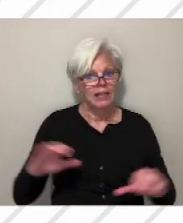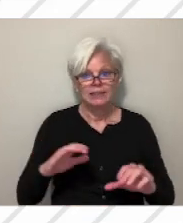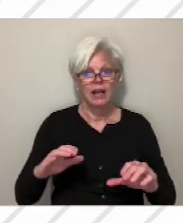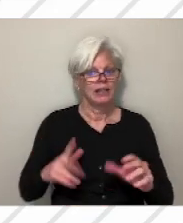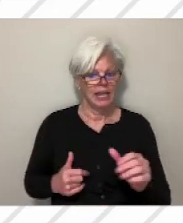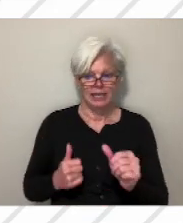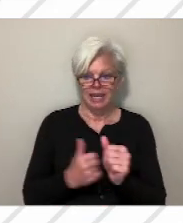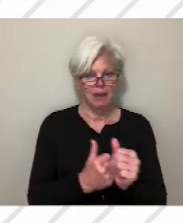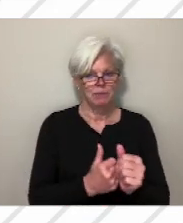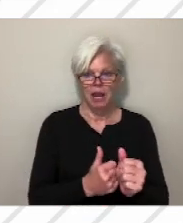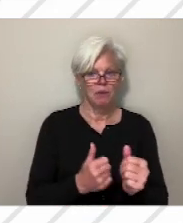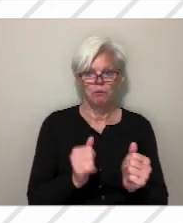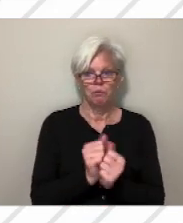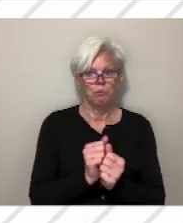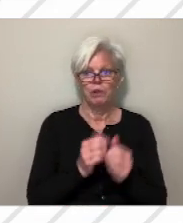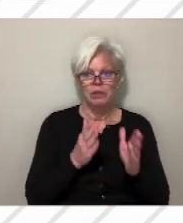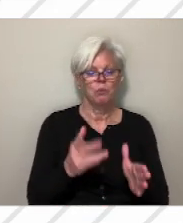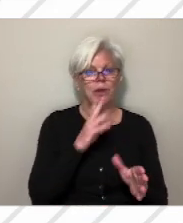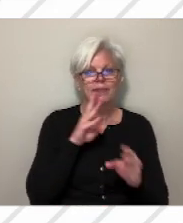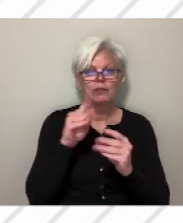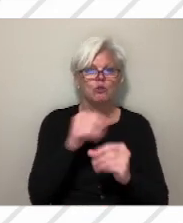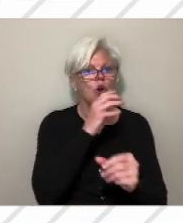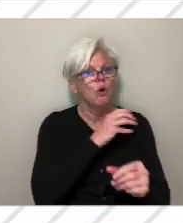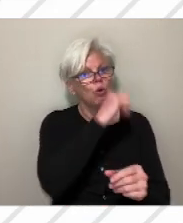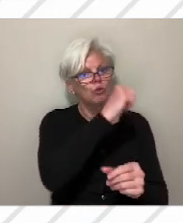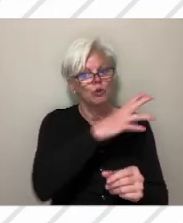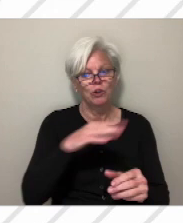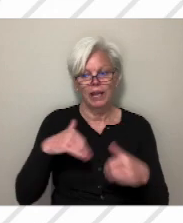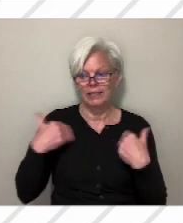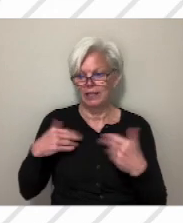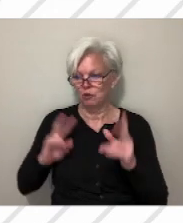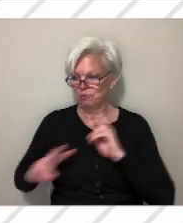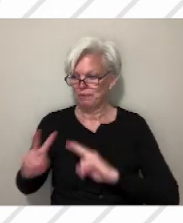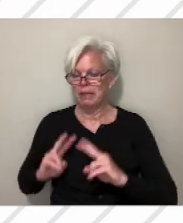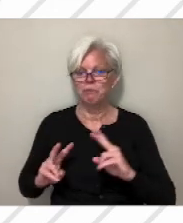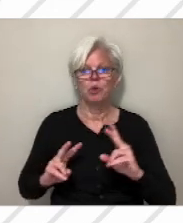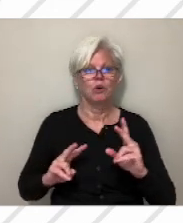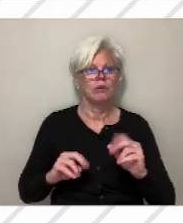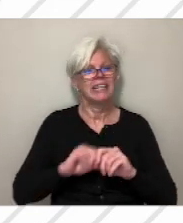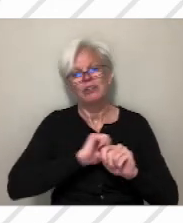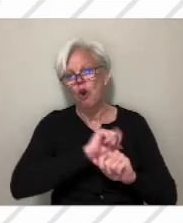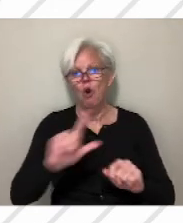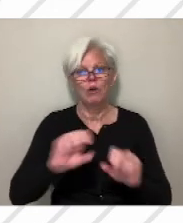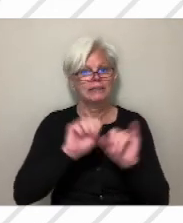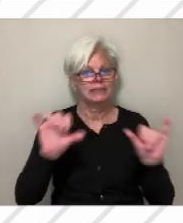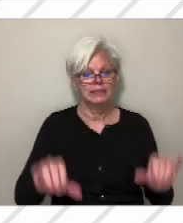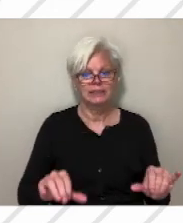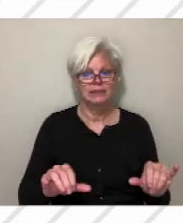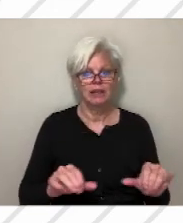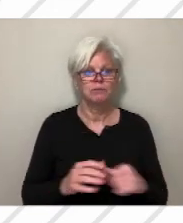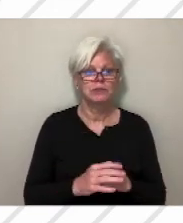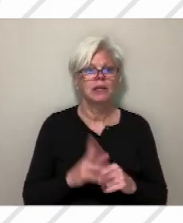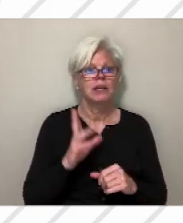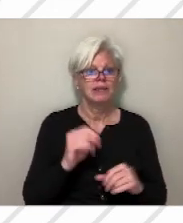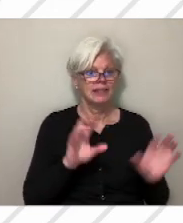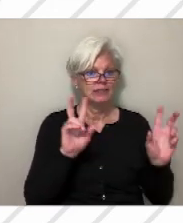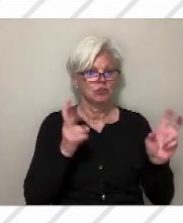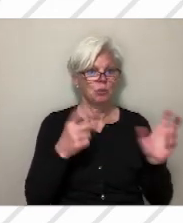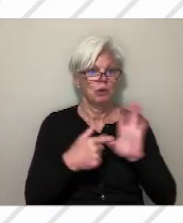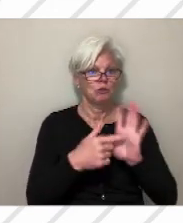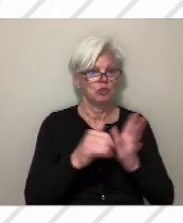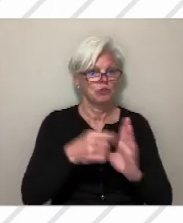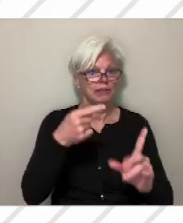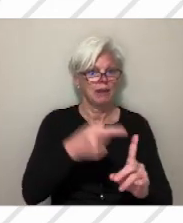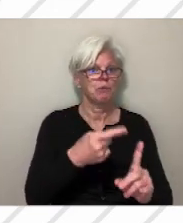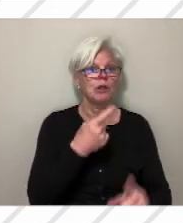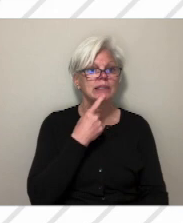ways that we treat older and younger people in all of our systems. This quote nicely illustrates that point. It says,